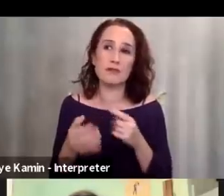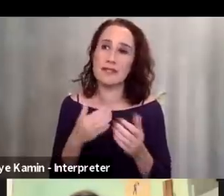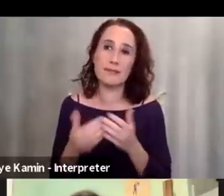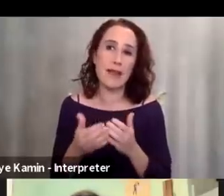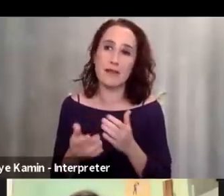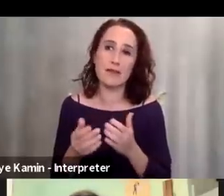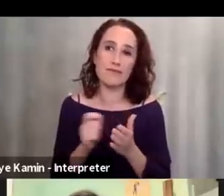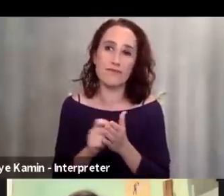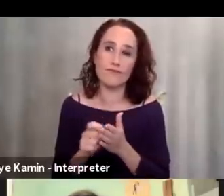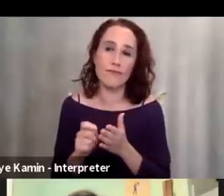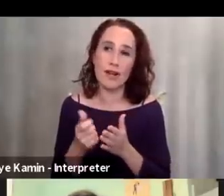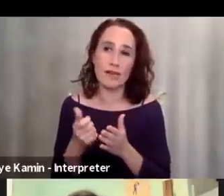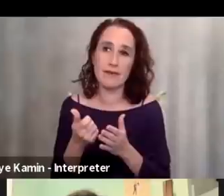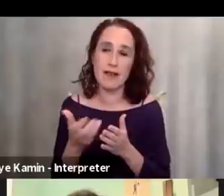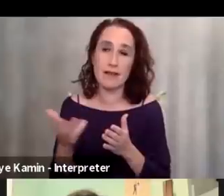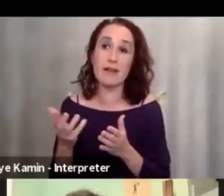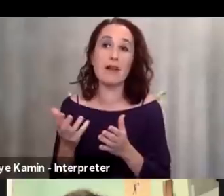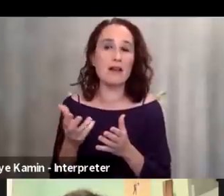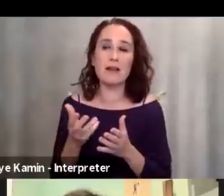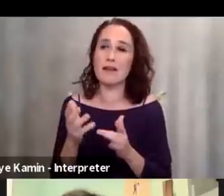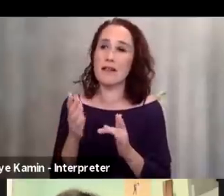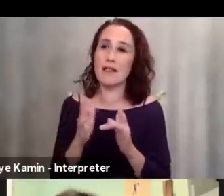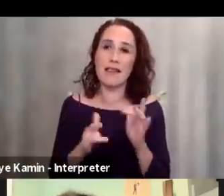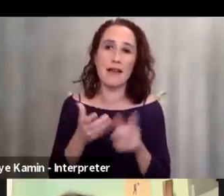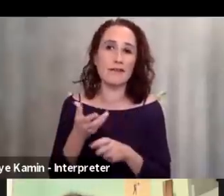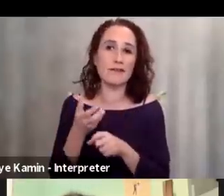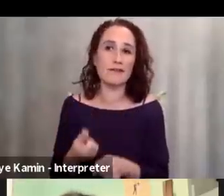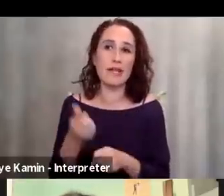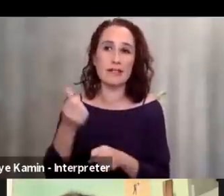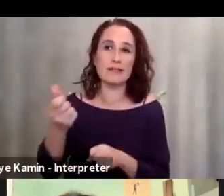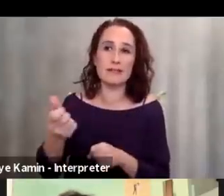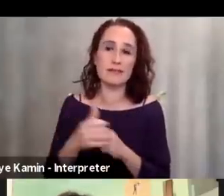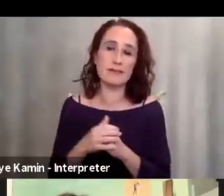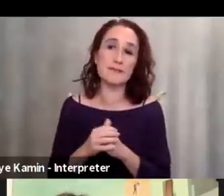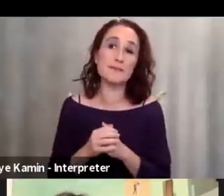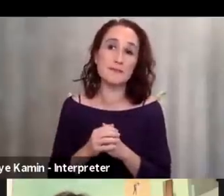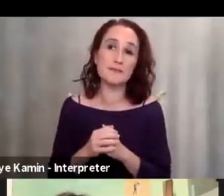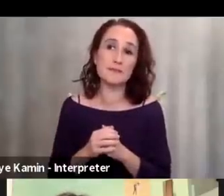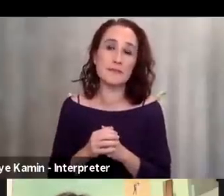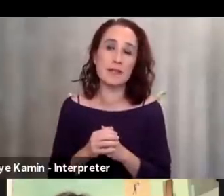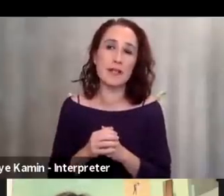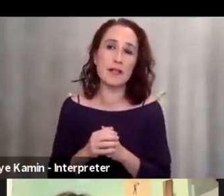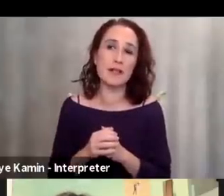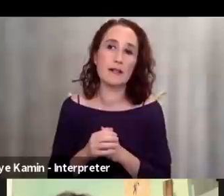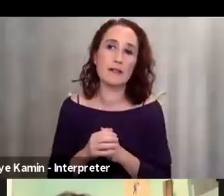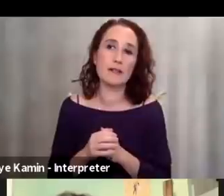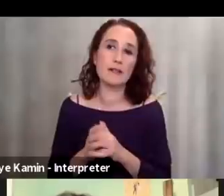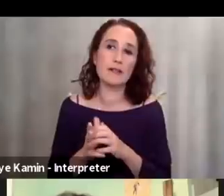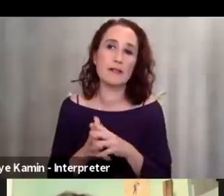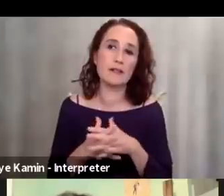is a lack of trust in yourself. And there's a lot